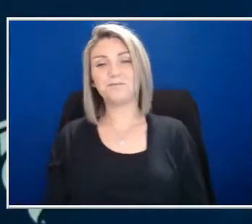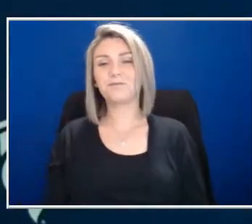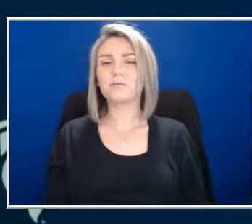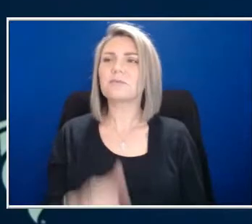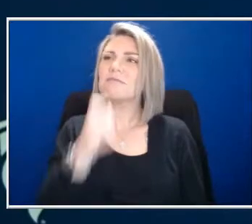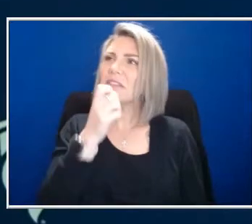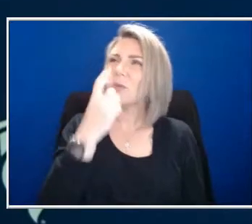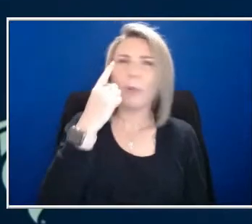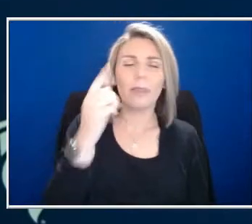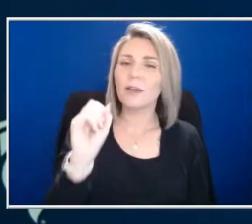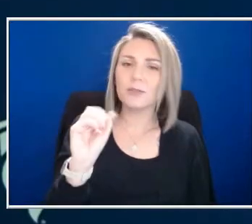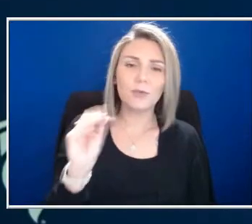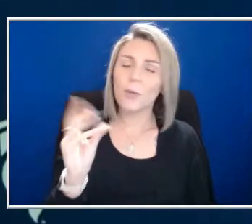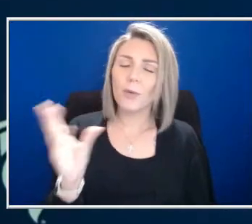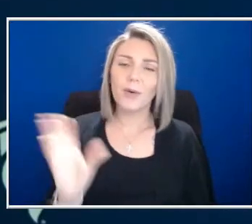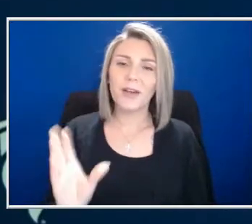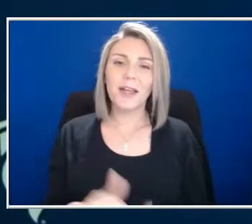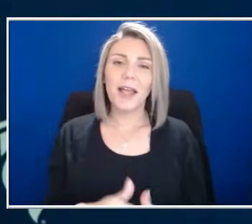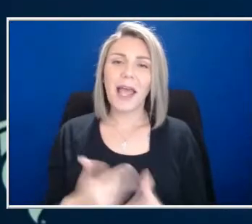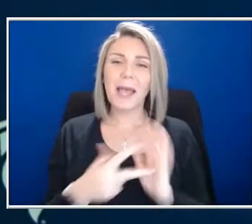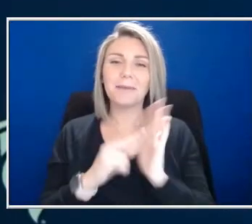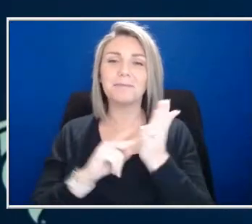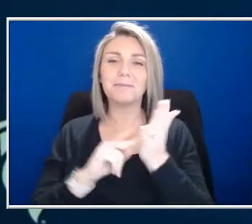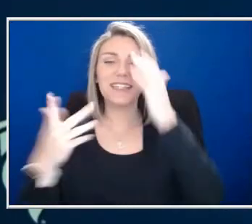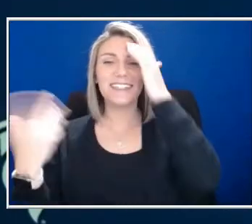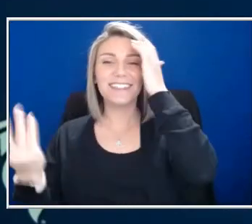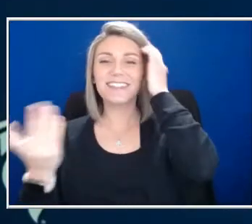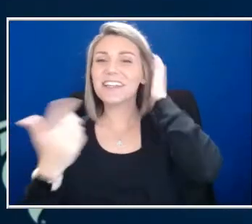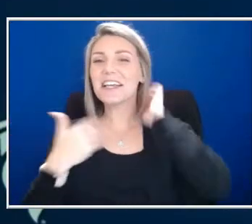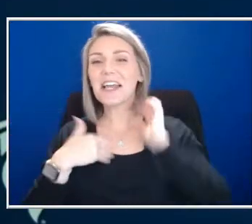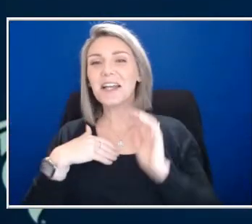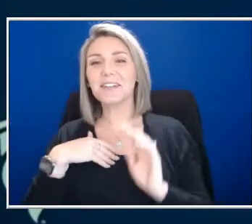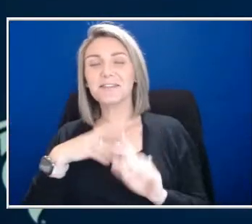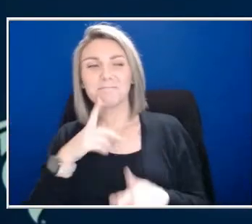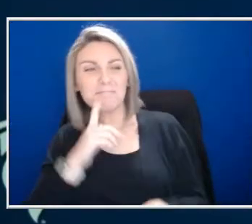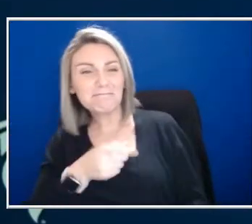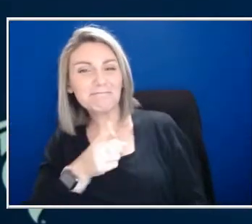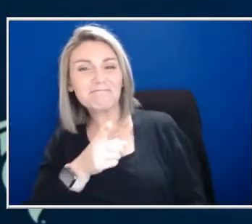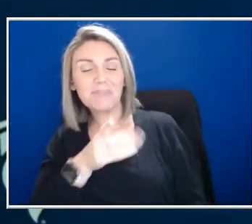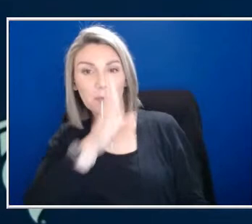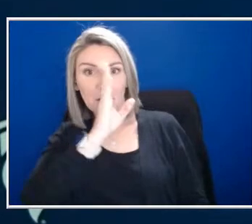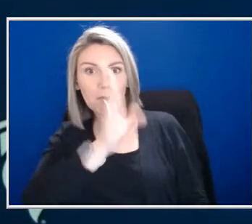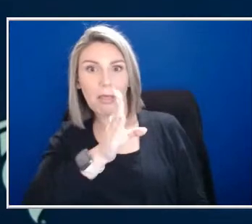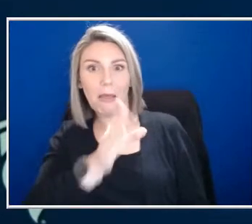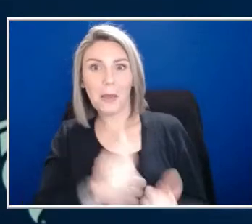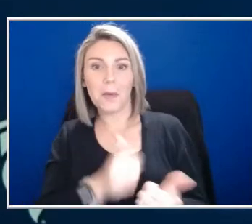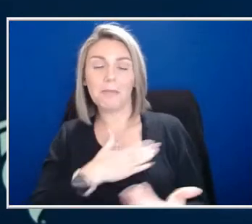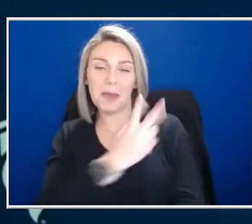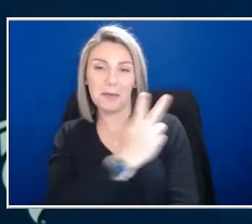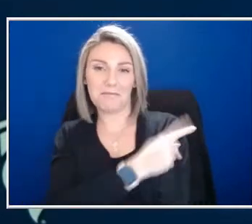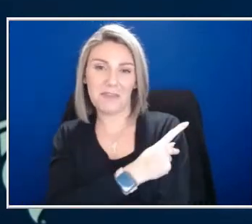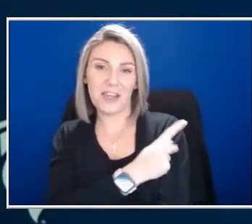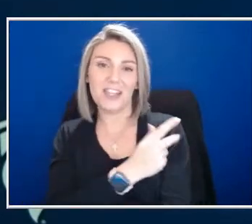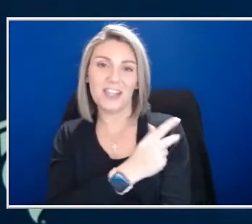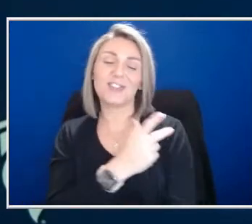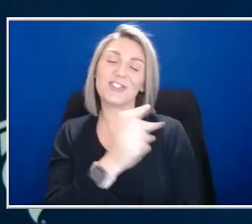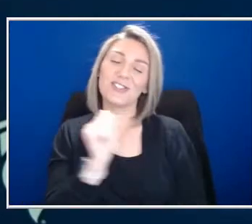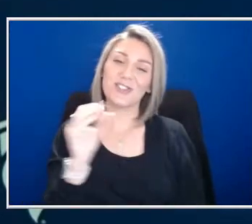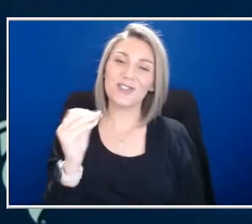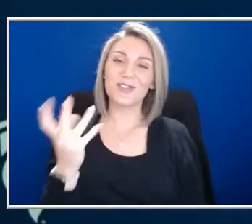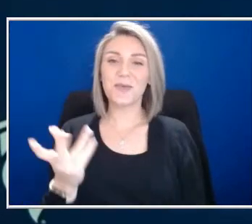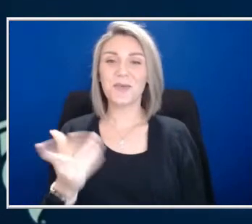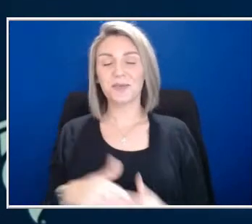Yeah. I mean, I've been accused of being pretty blunt with my patients, and so I don't think